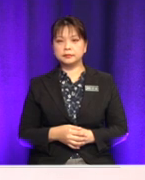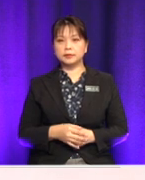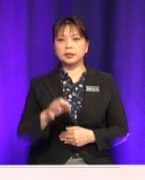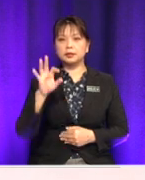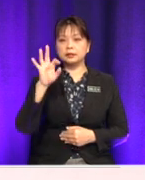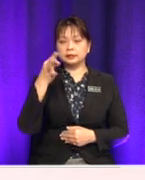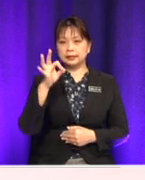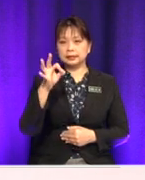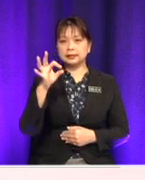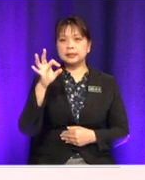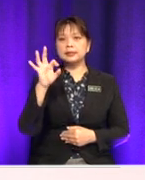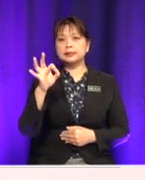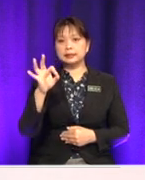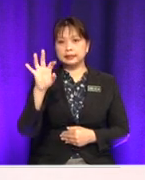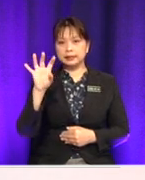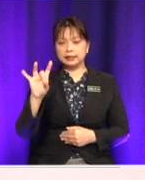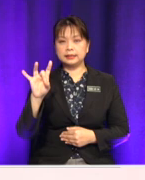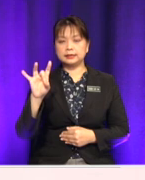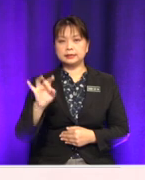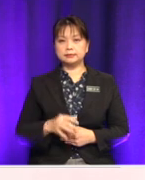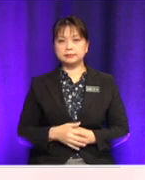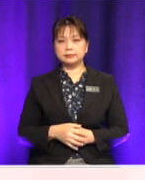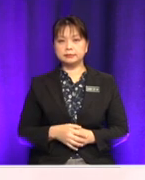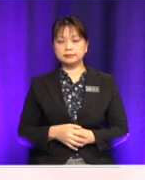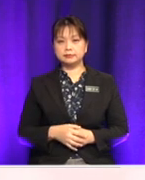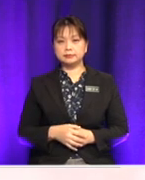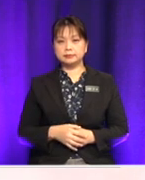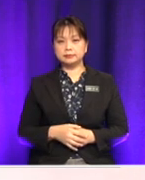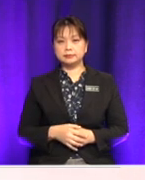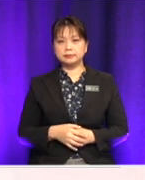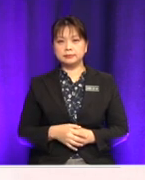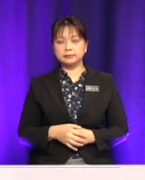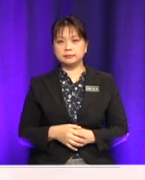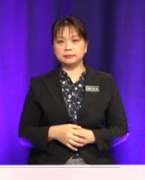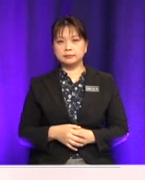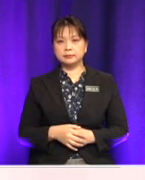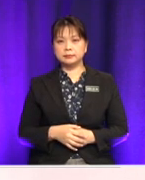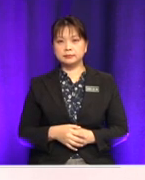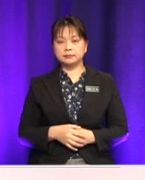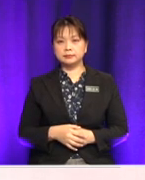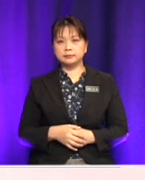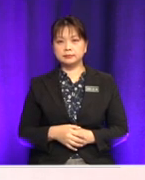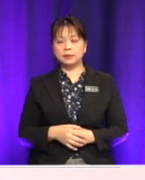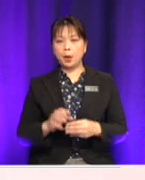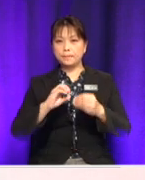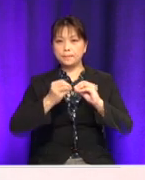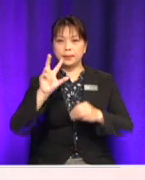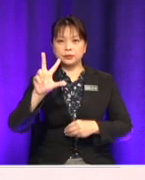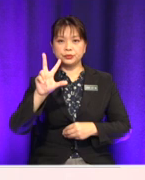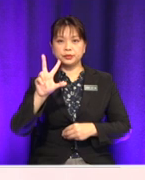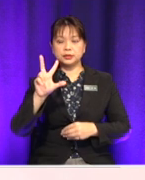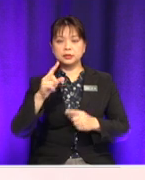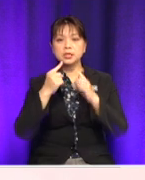1998. Yes, 1998. Good job, Fatin. Job. Good job. Okay. Now, question number 3. Who can that be? Share me your